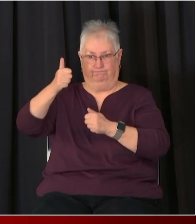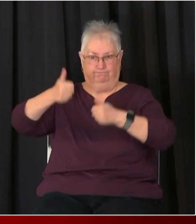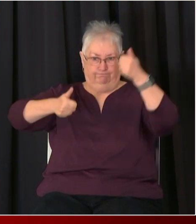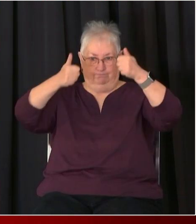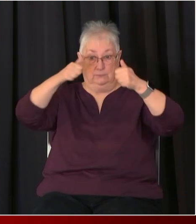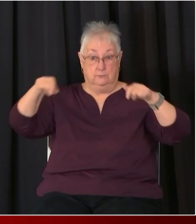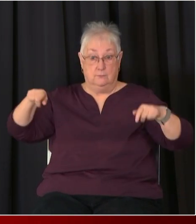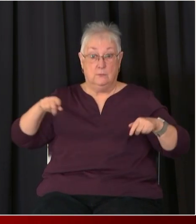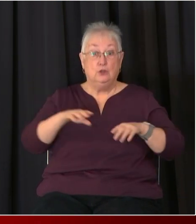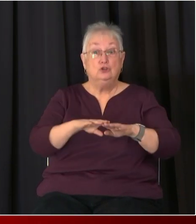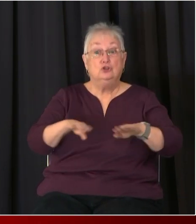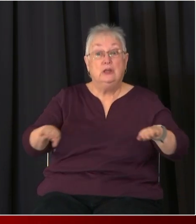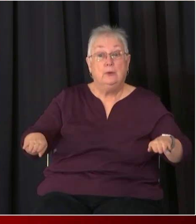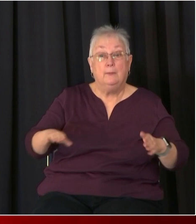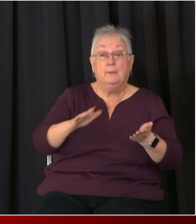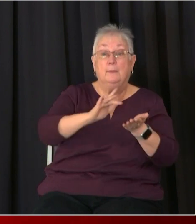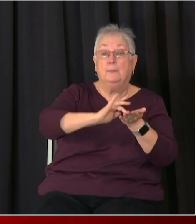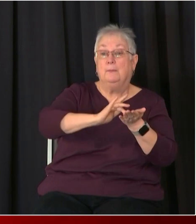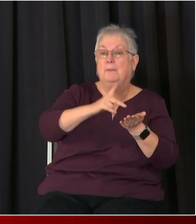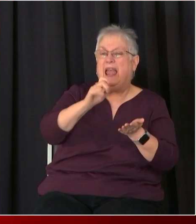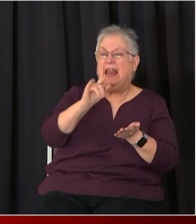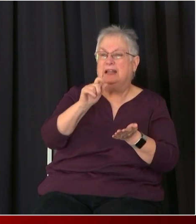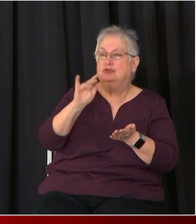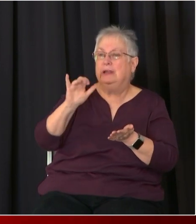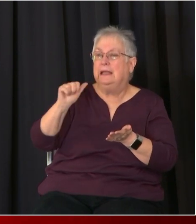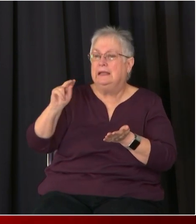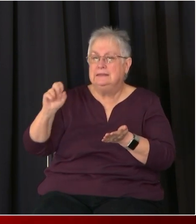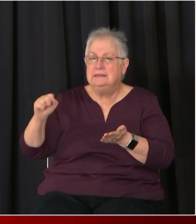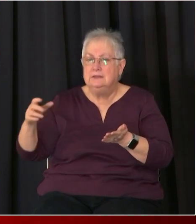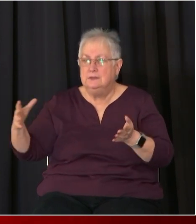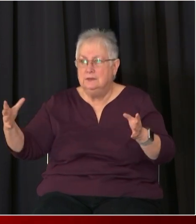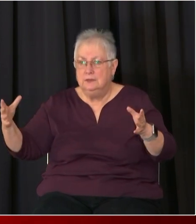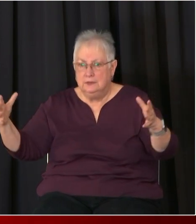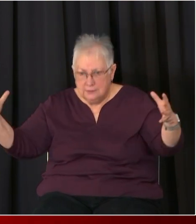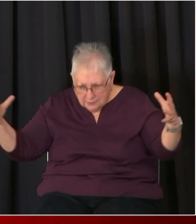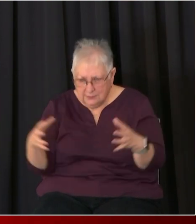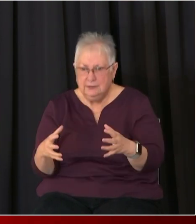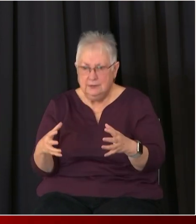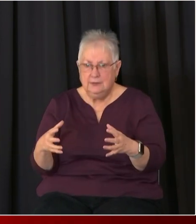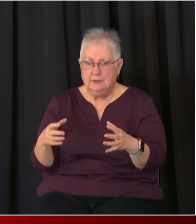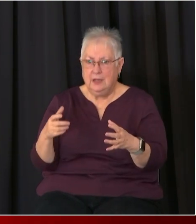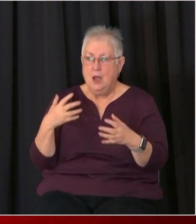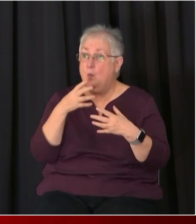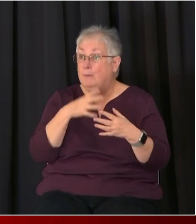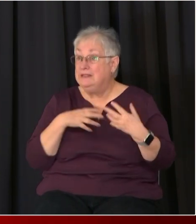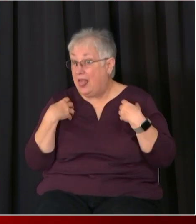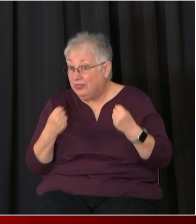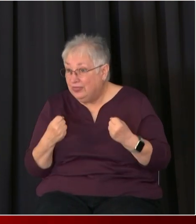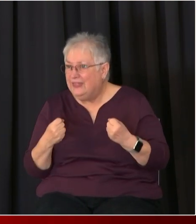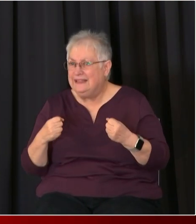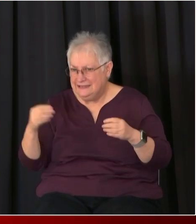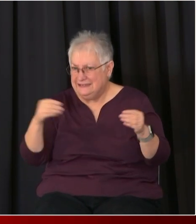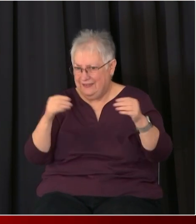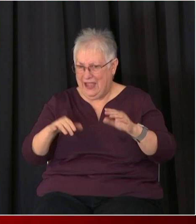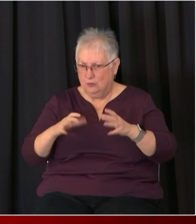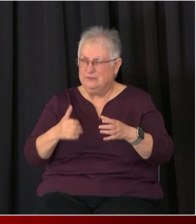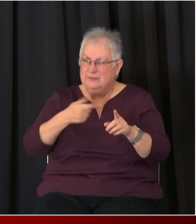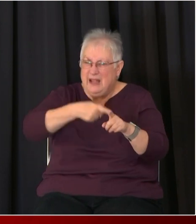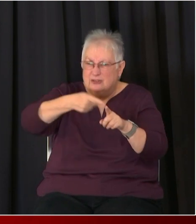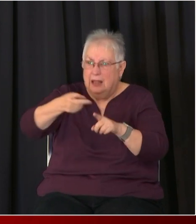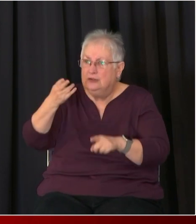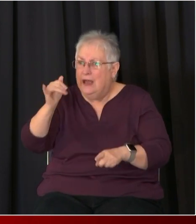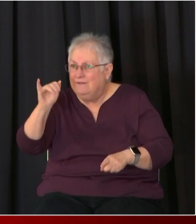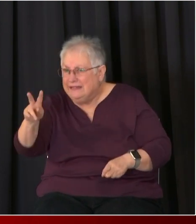pediatricians, women's health providers, who specialize in HIV care and cancer care. So a lot of